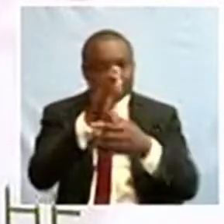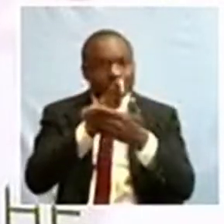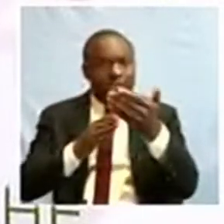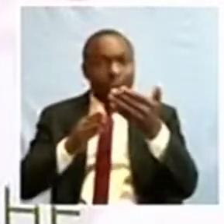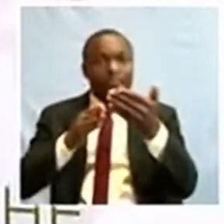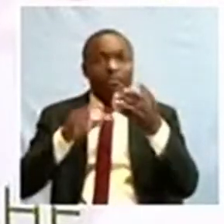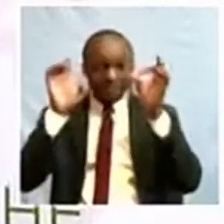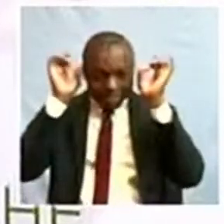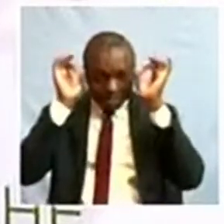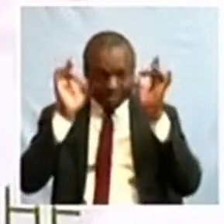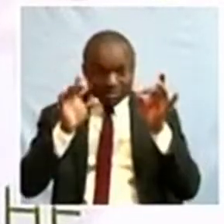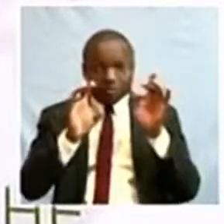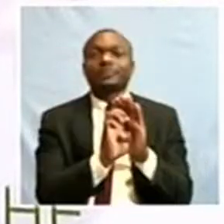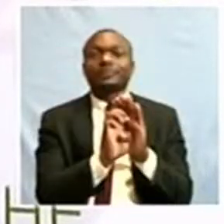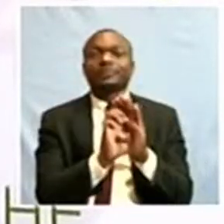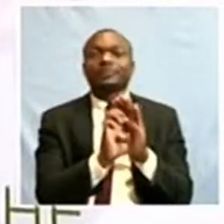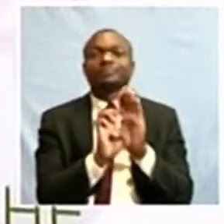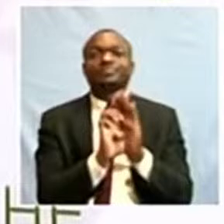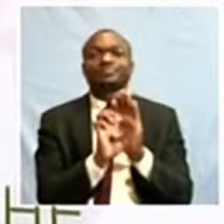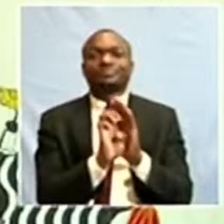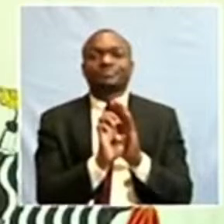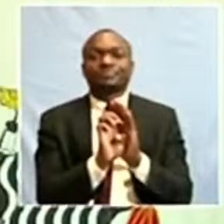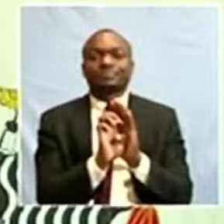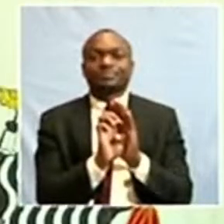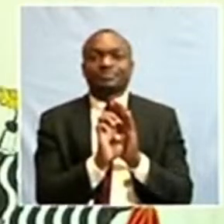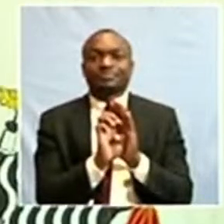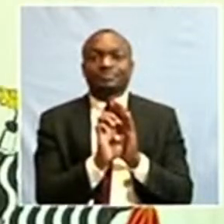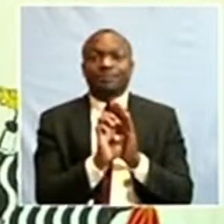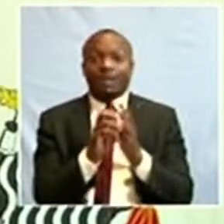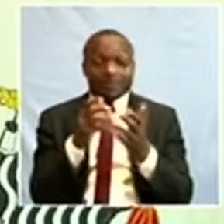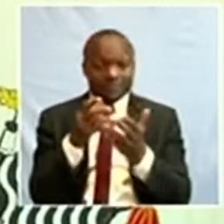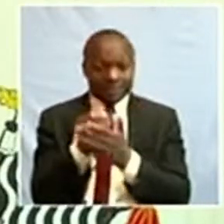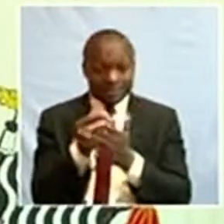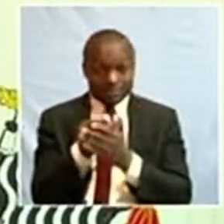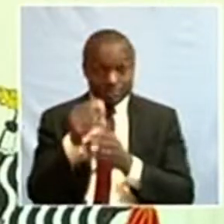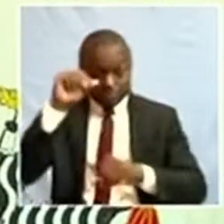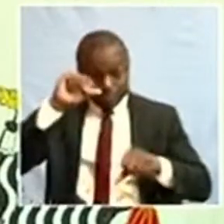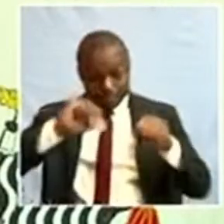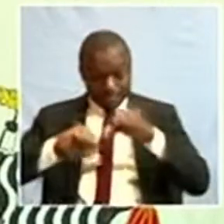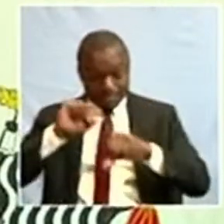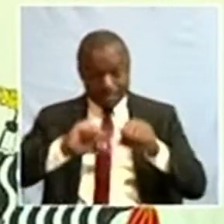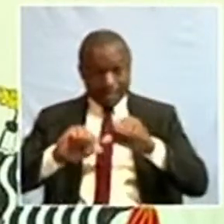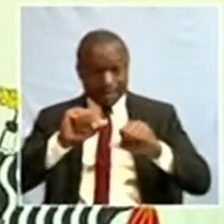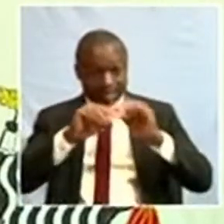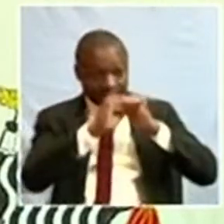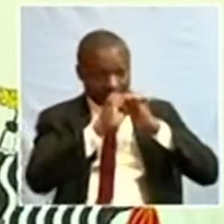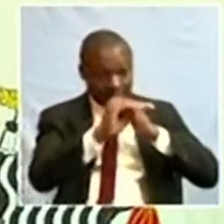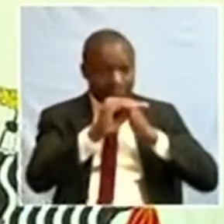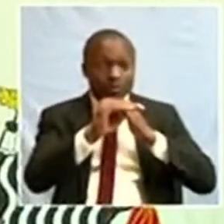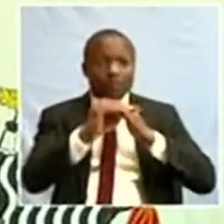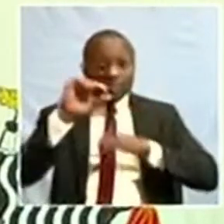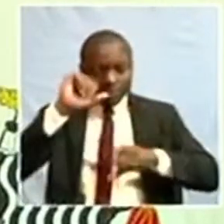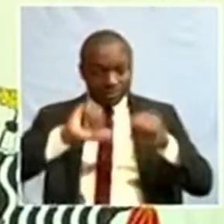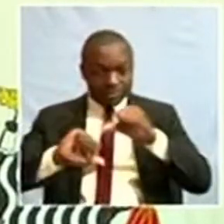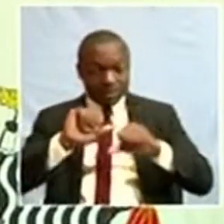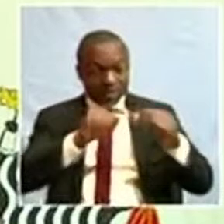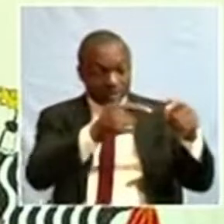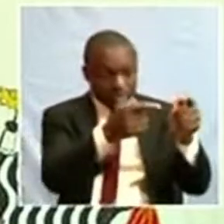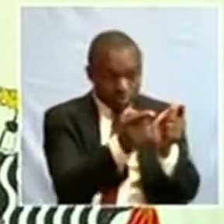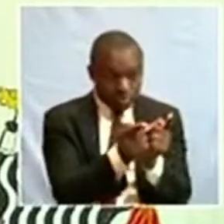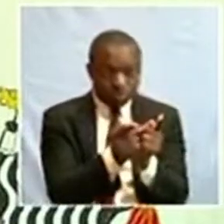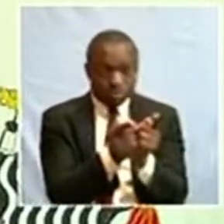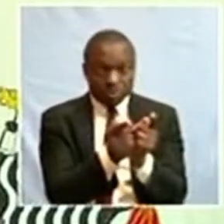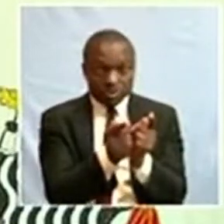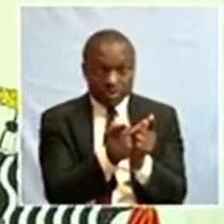risks? Okay, for example, when we're looking at the financial audits, at this stage of the audit, we classify them